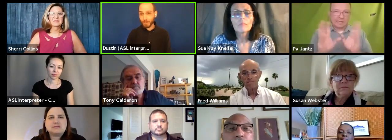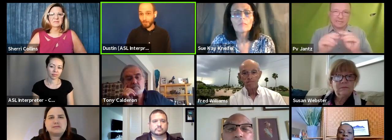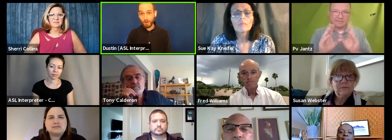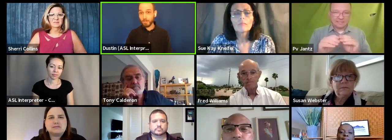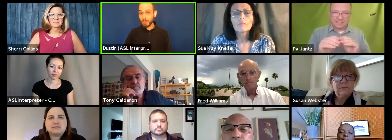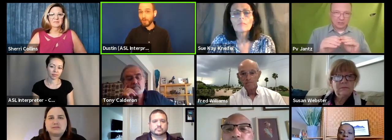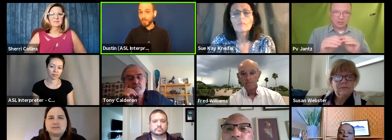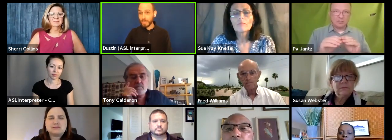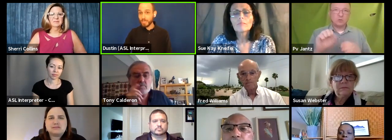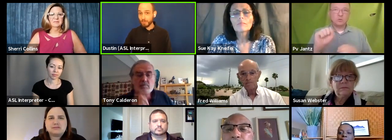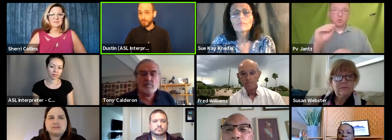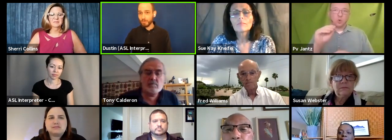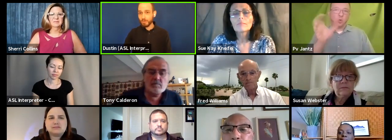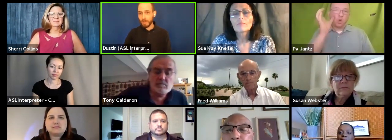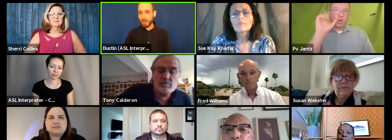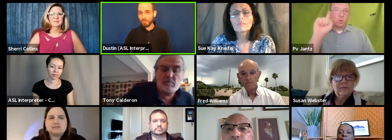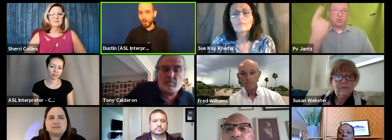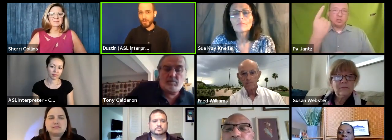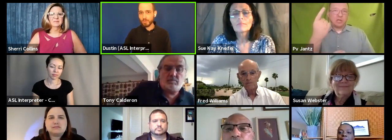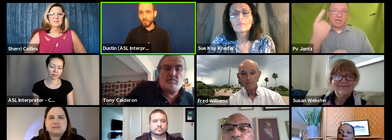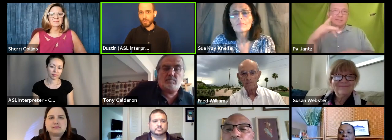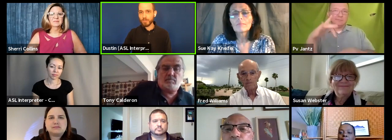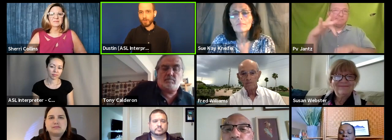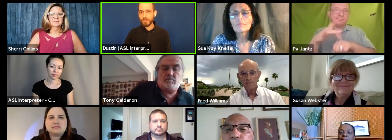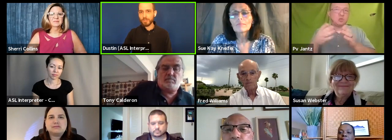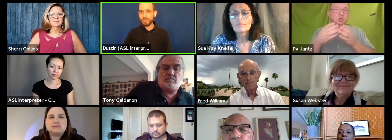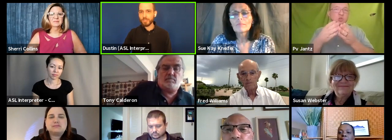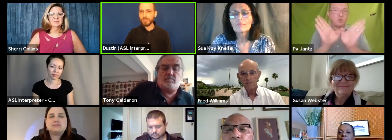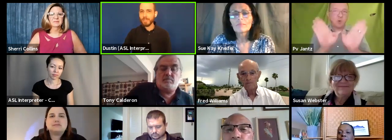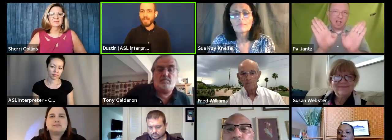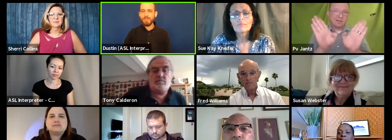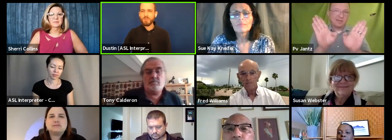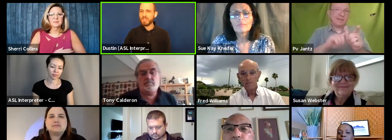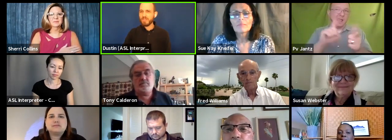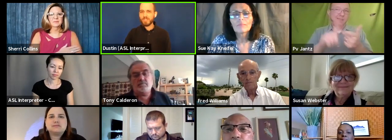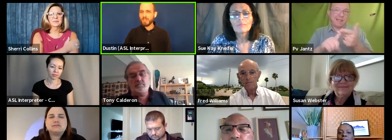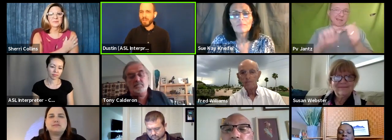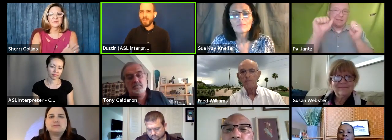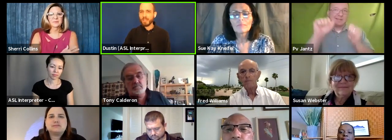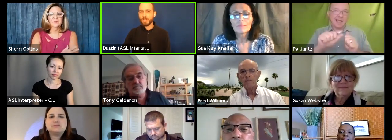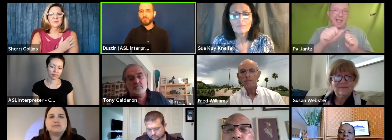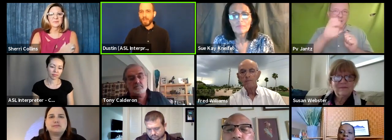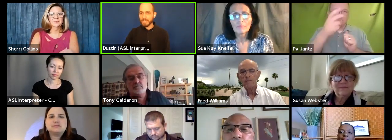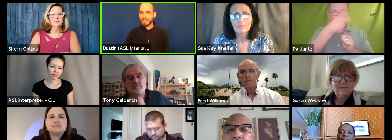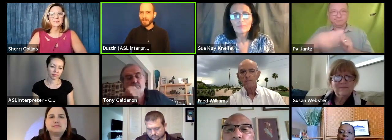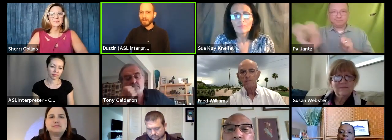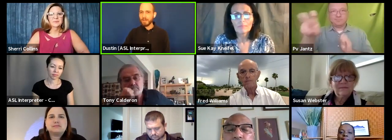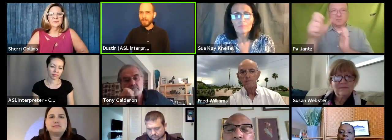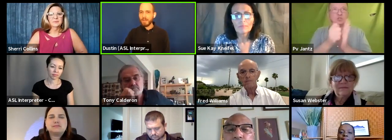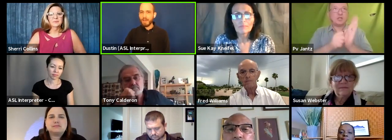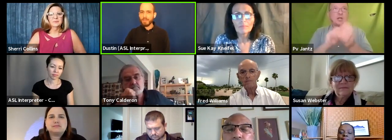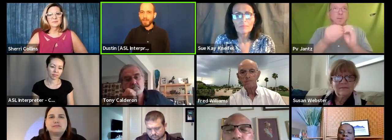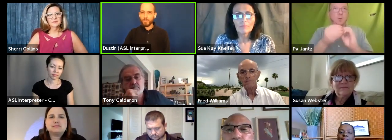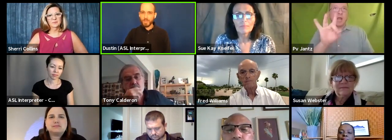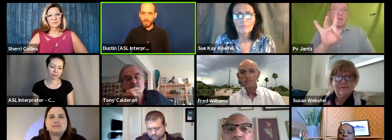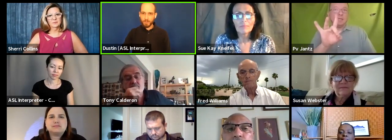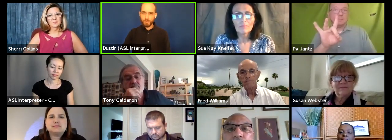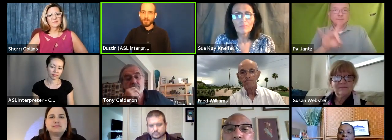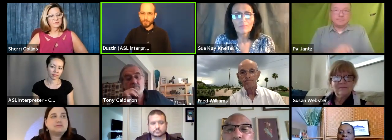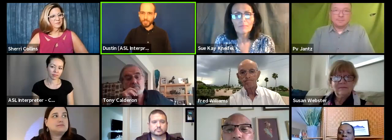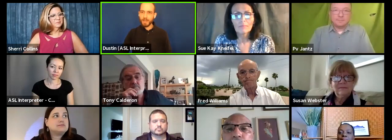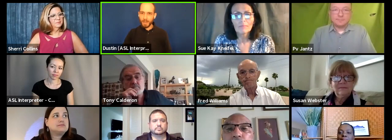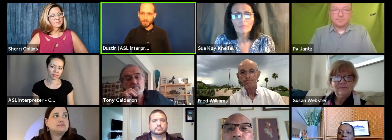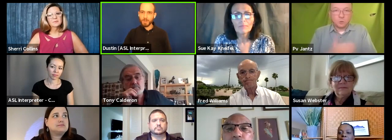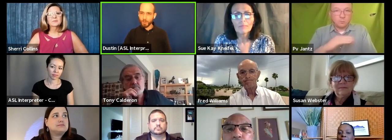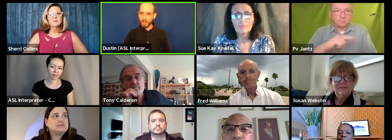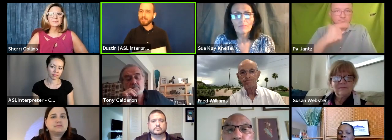detail. I feel like we probably don't need to on this one. Curtis, just if you could give us a general idea, and then we can move